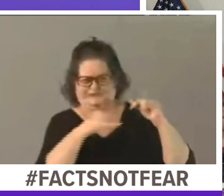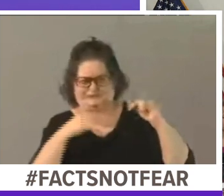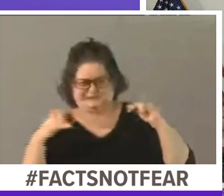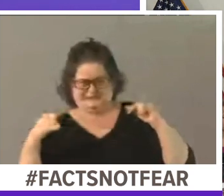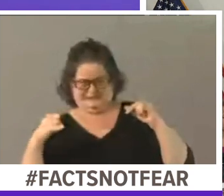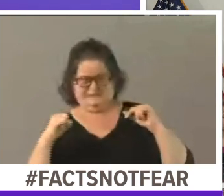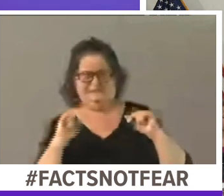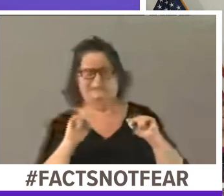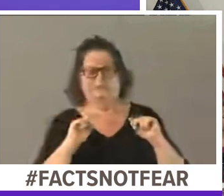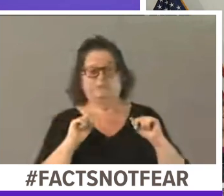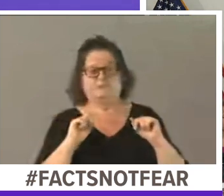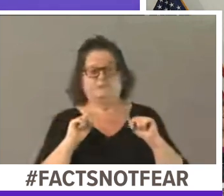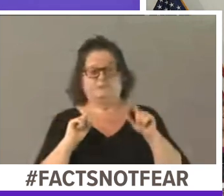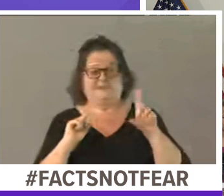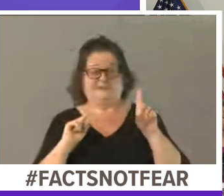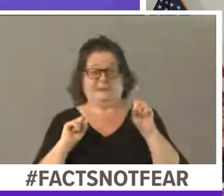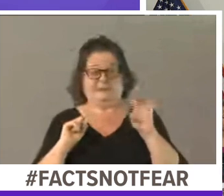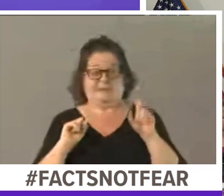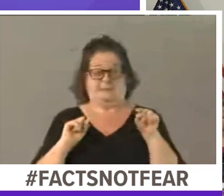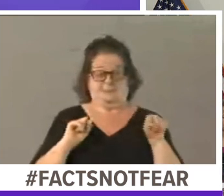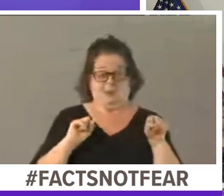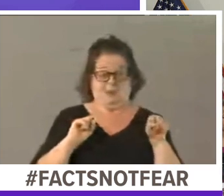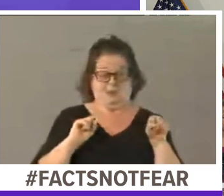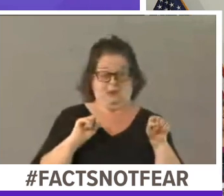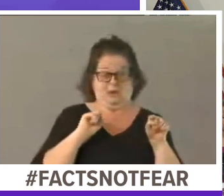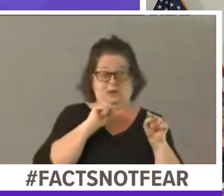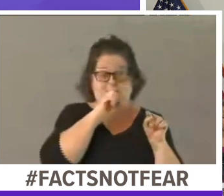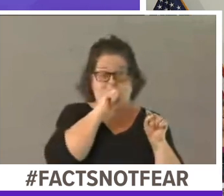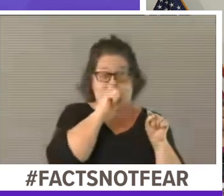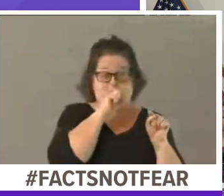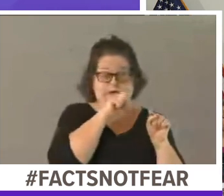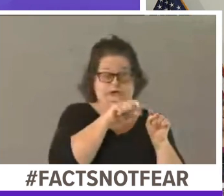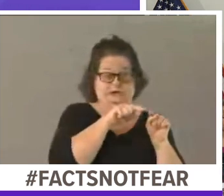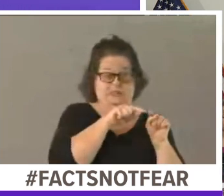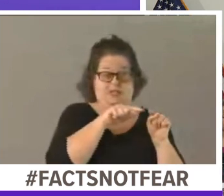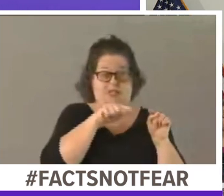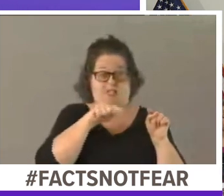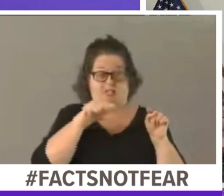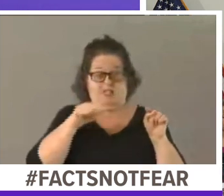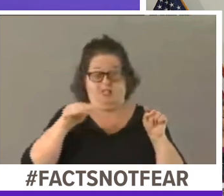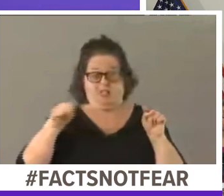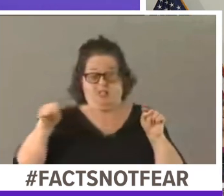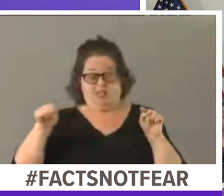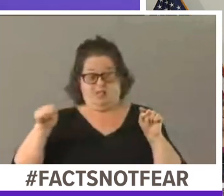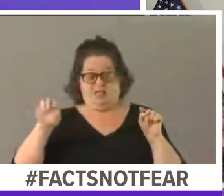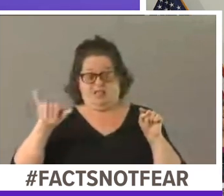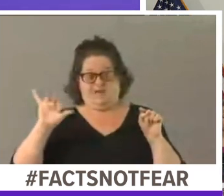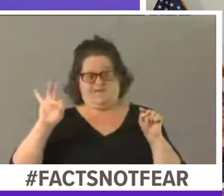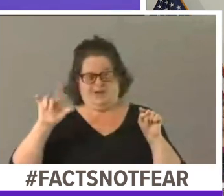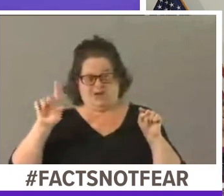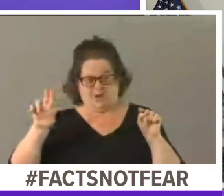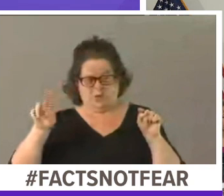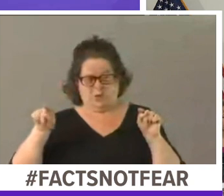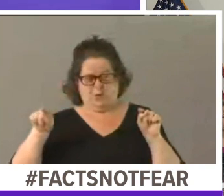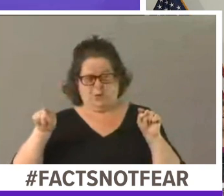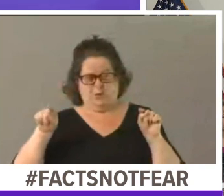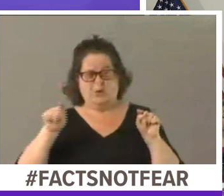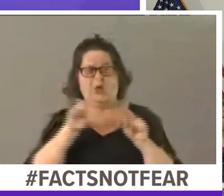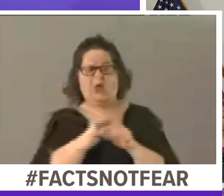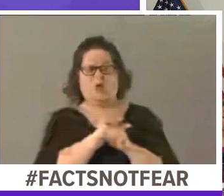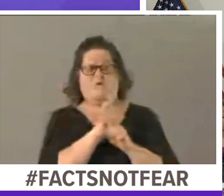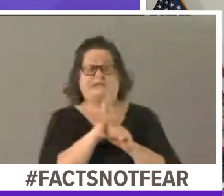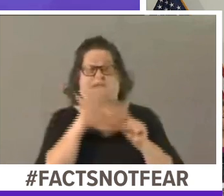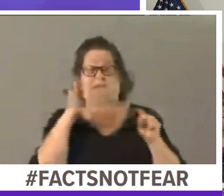The orange line is the flu, and it was flat. And the COVID line, the blue line,